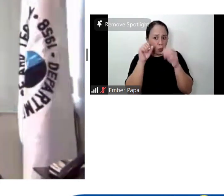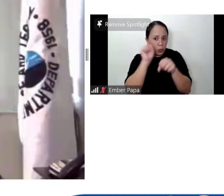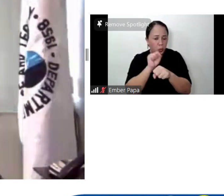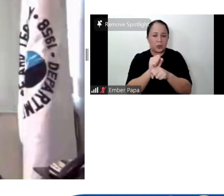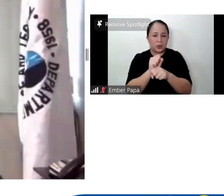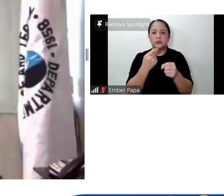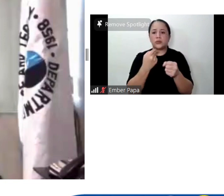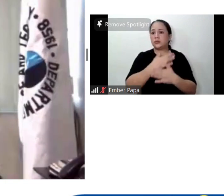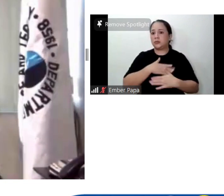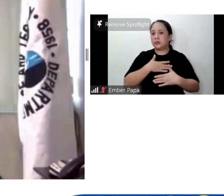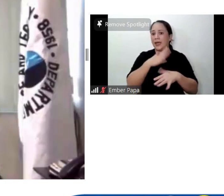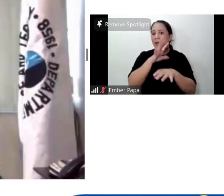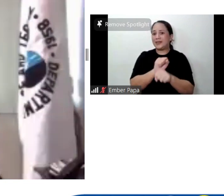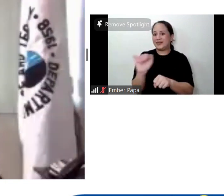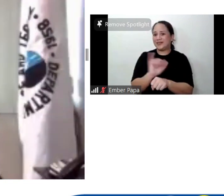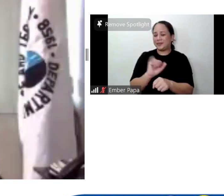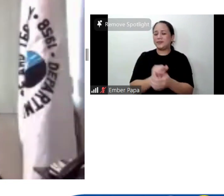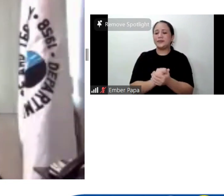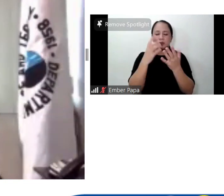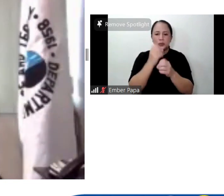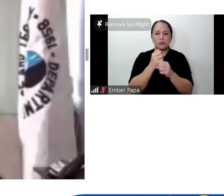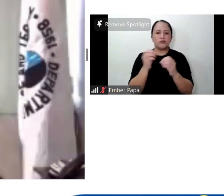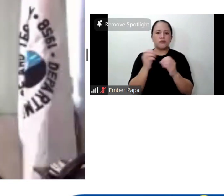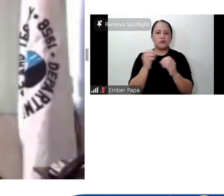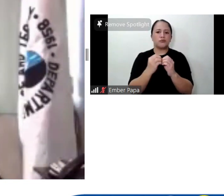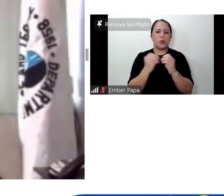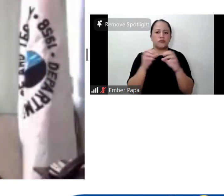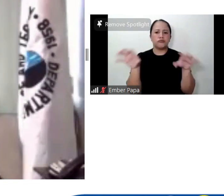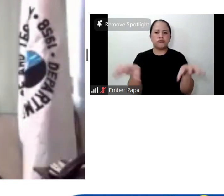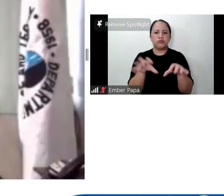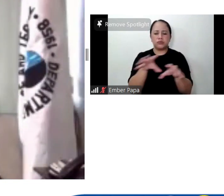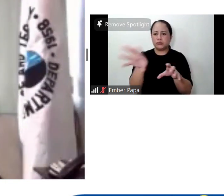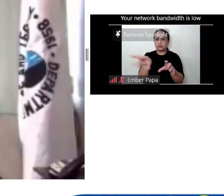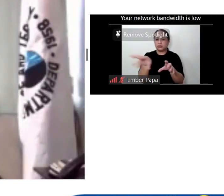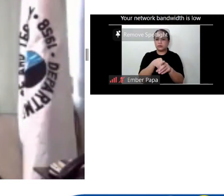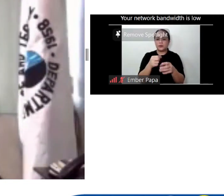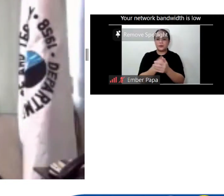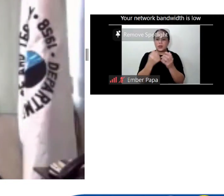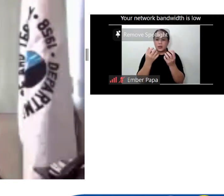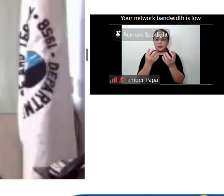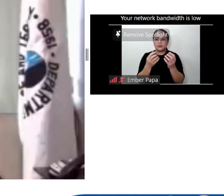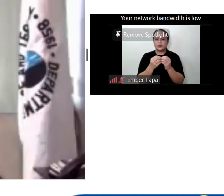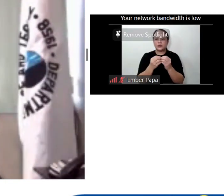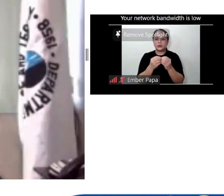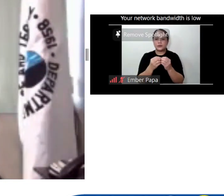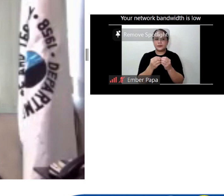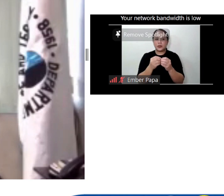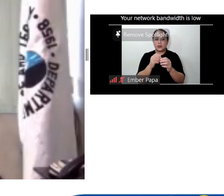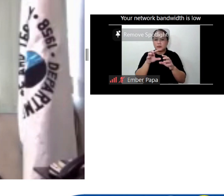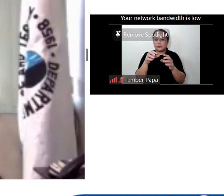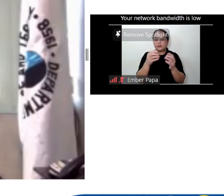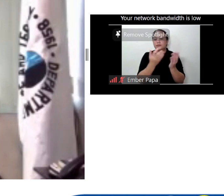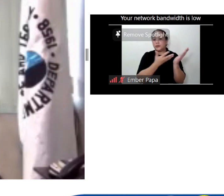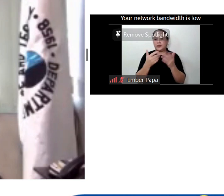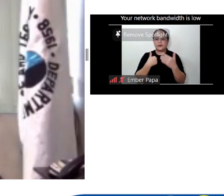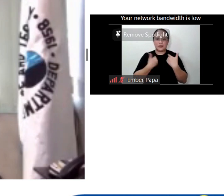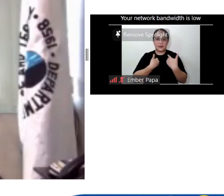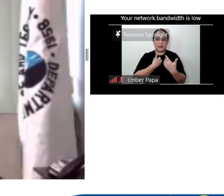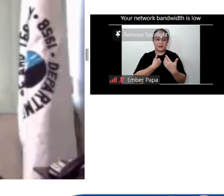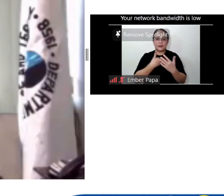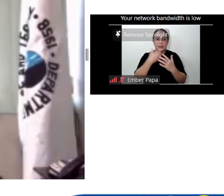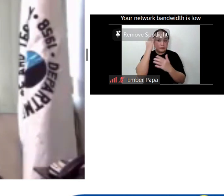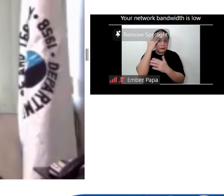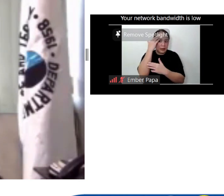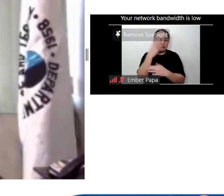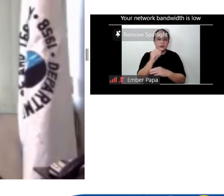hobby. Let us get more actively involved. Let us arm ourselves with the knowledge as well as the